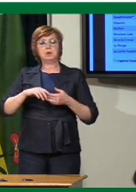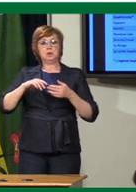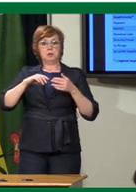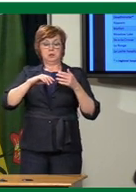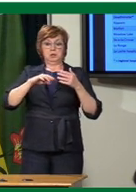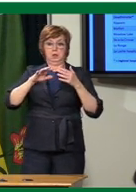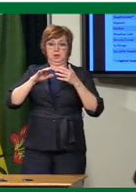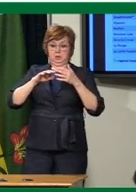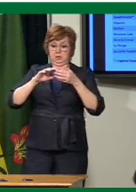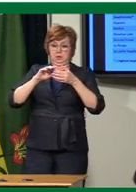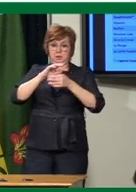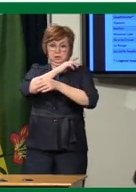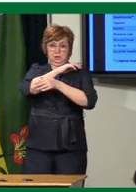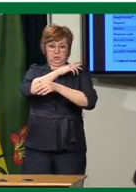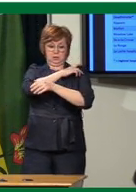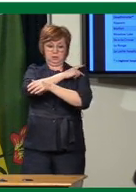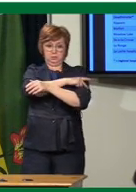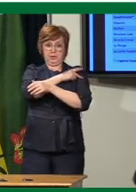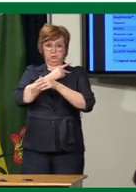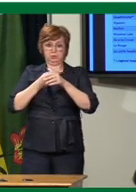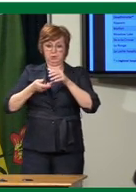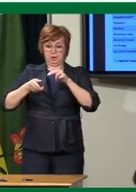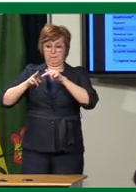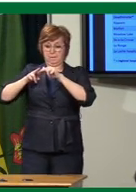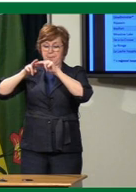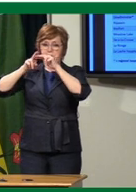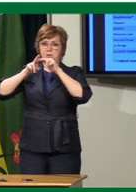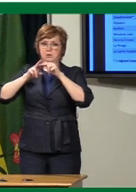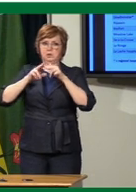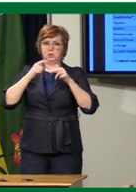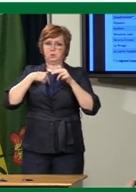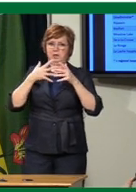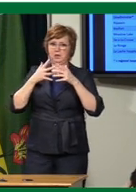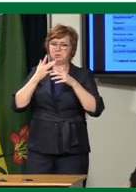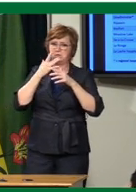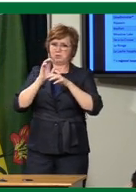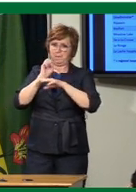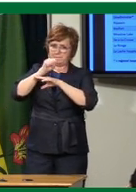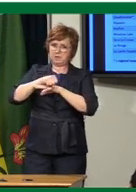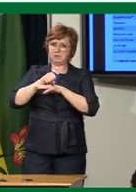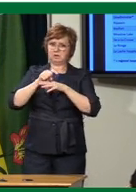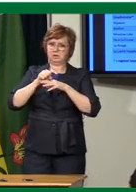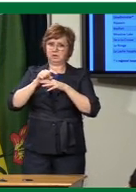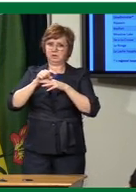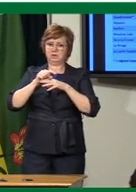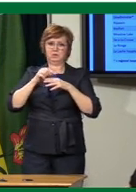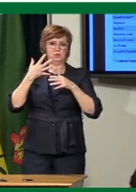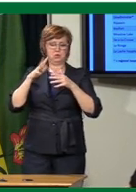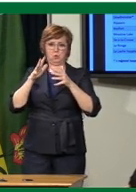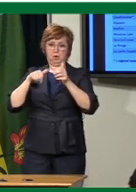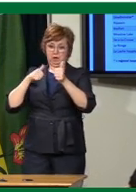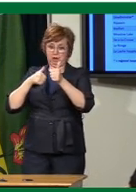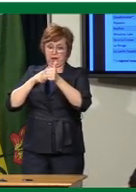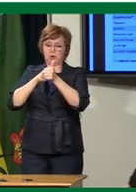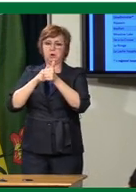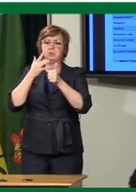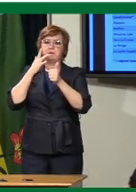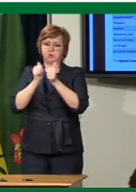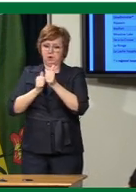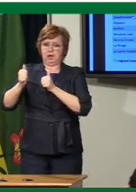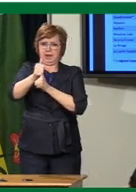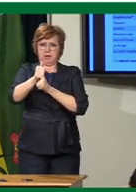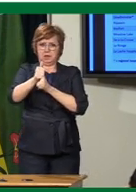curve, we do that both at the local level within a facility, stepping a response of cohorting